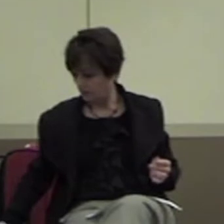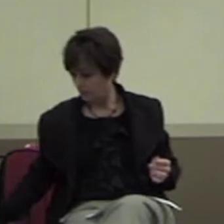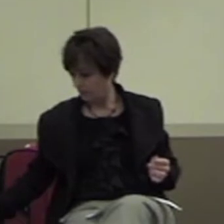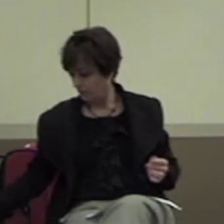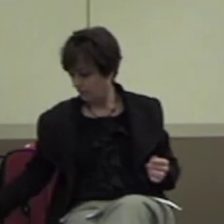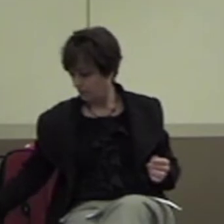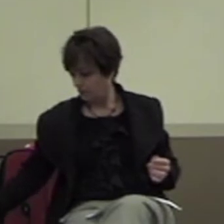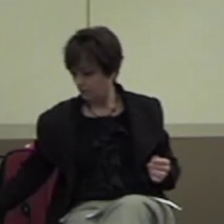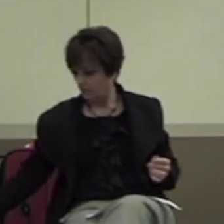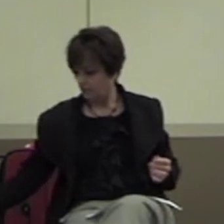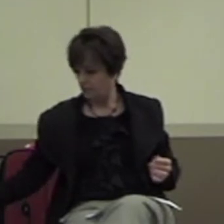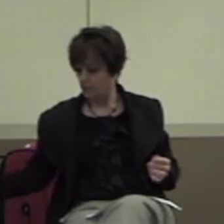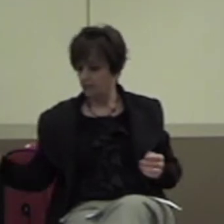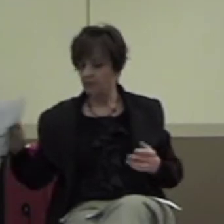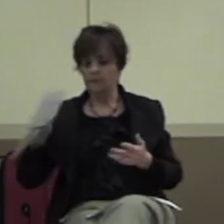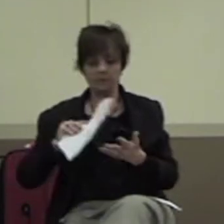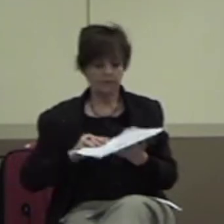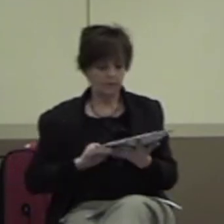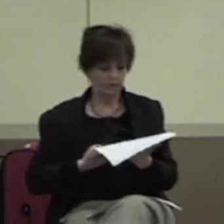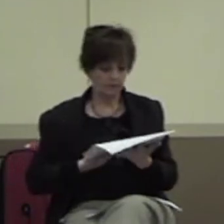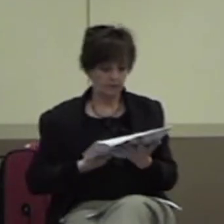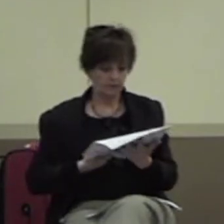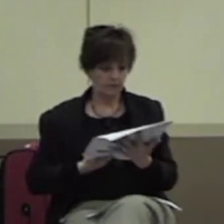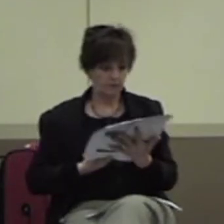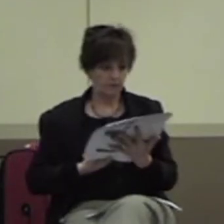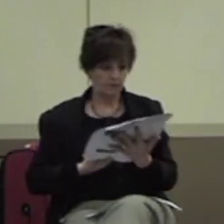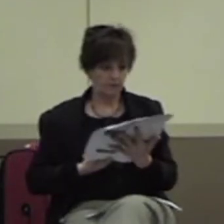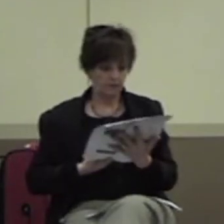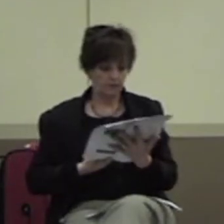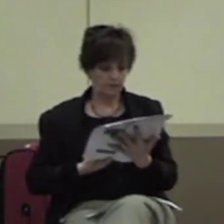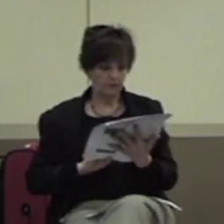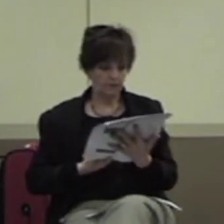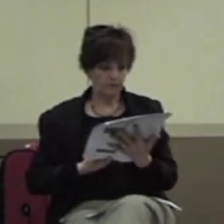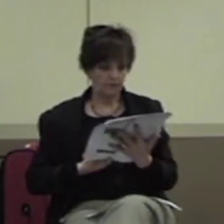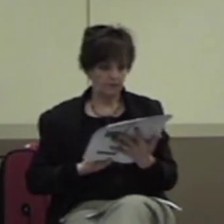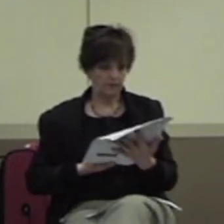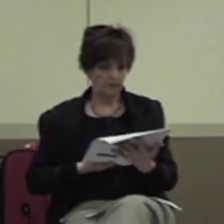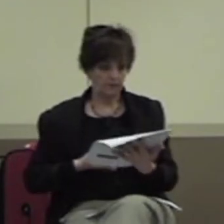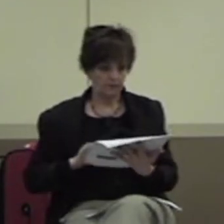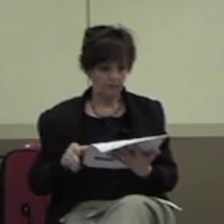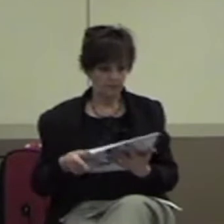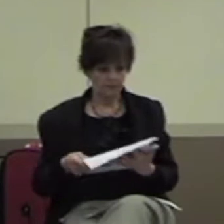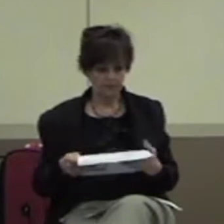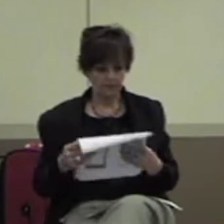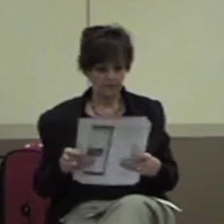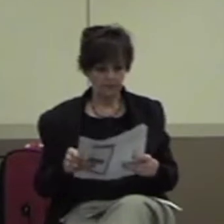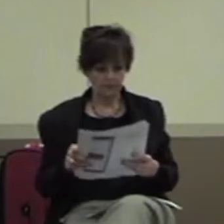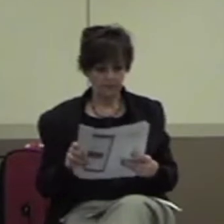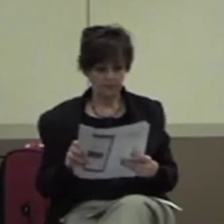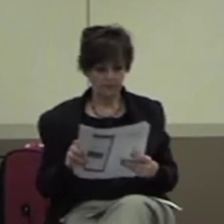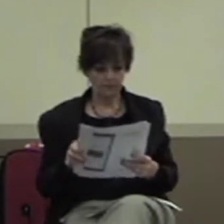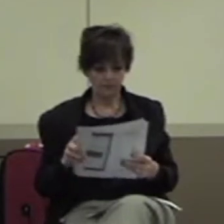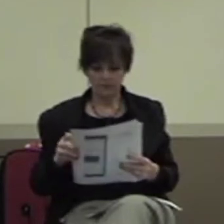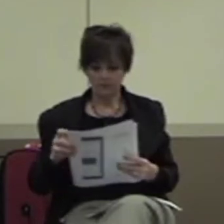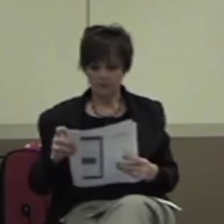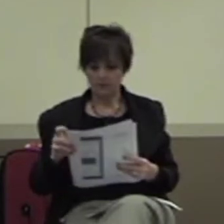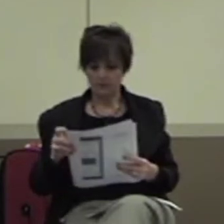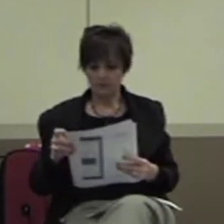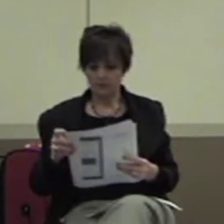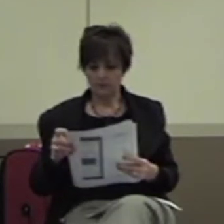It's very good. They've been coming, a lot of these people have been coming for a couple of years. That's neat.